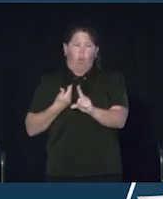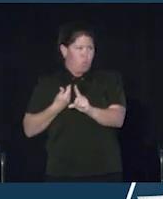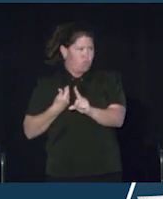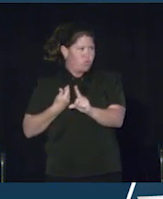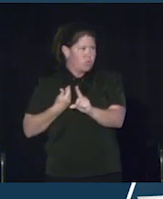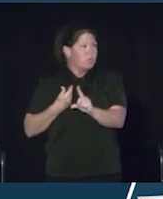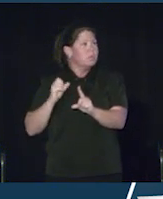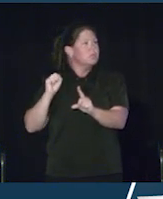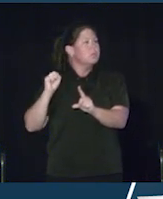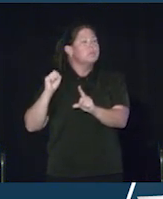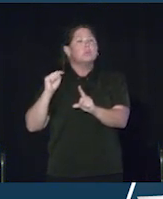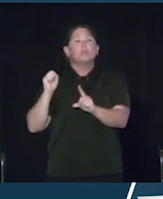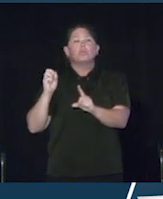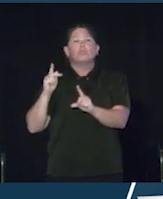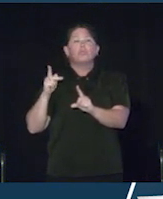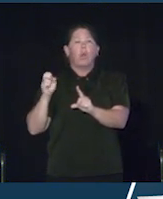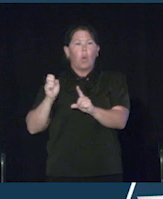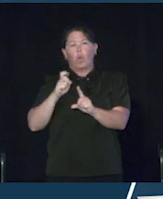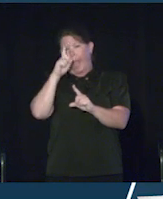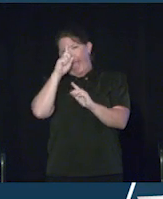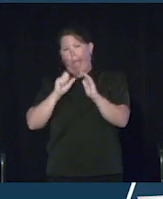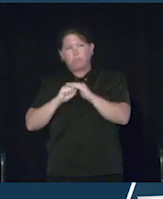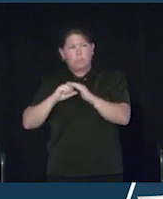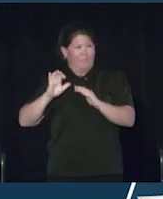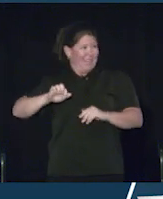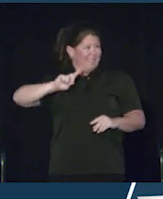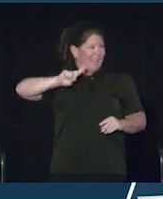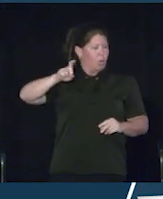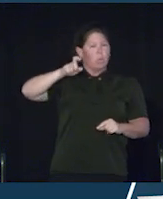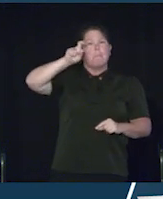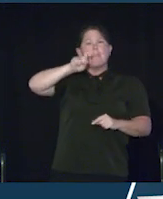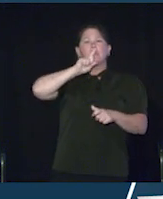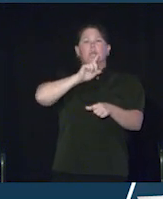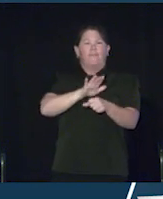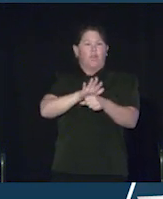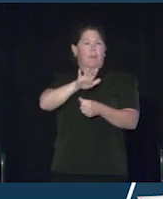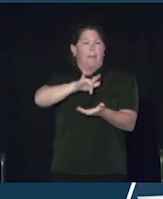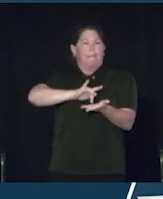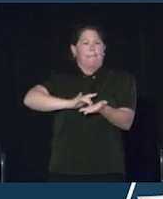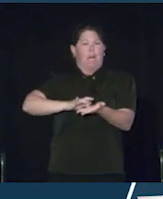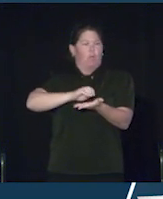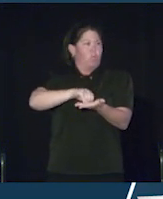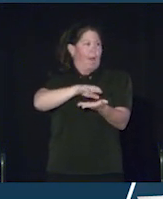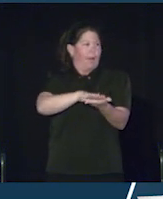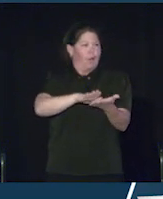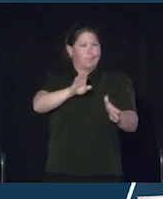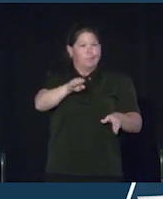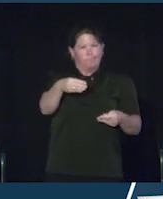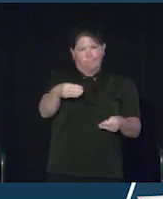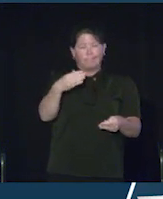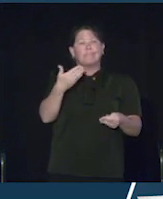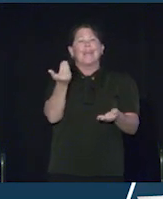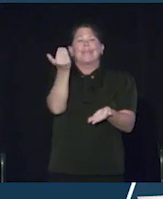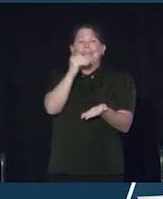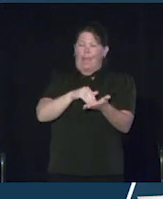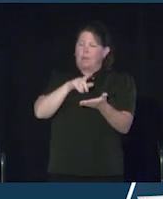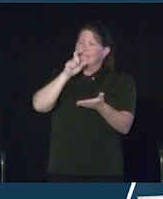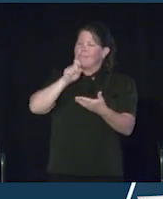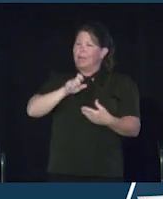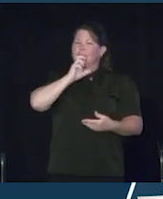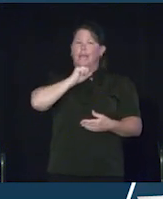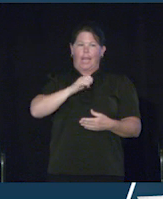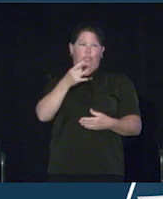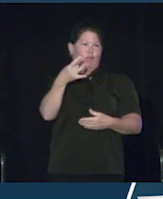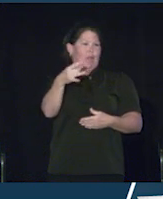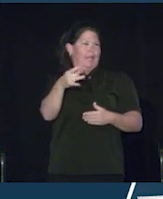of it needs to be confirmed by medical records, and again, with an onset prior to the age of 18. You'll notice that that's